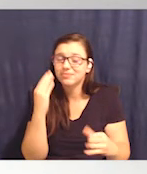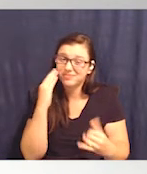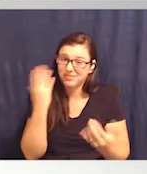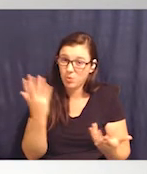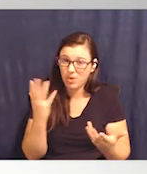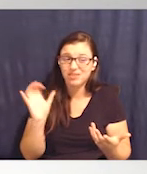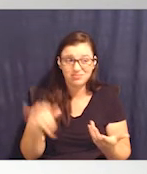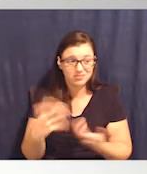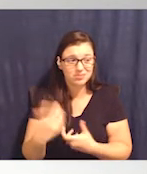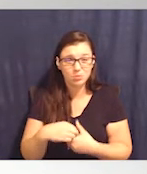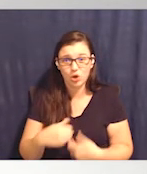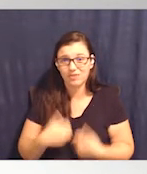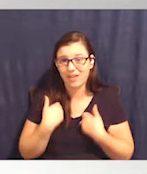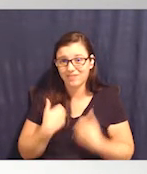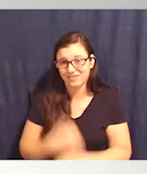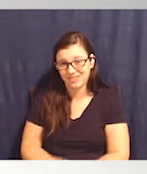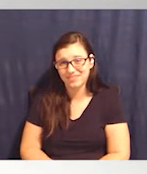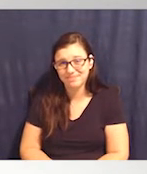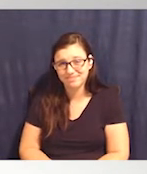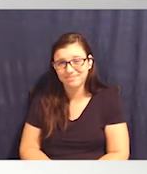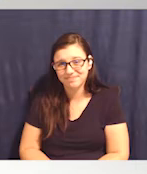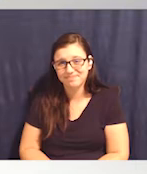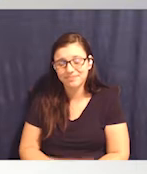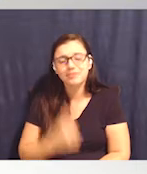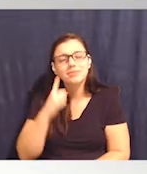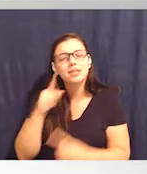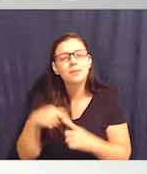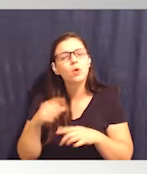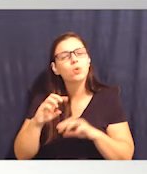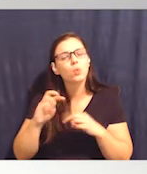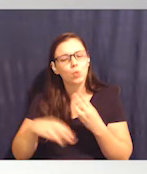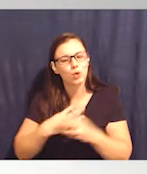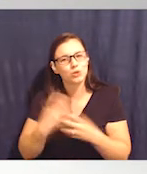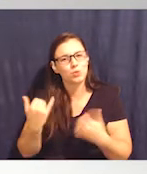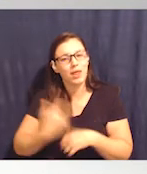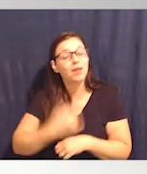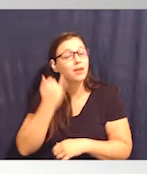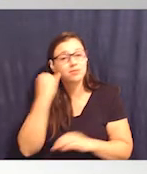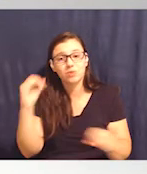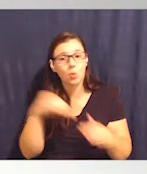think about our world today. If you didn't have access to a car, how would you get to your job?